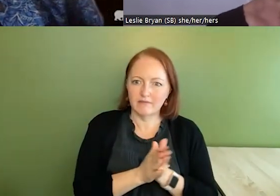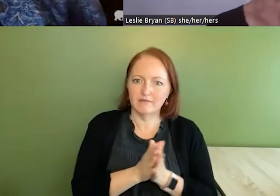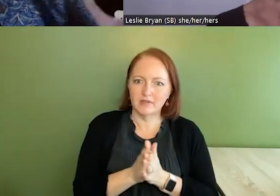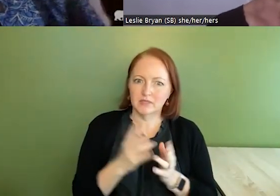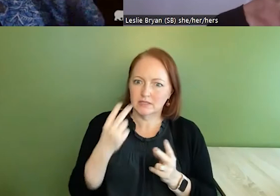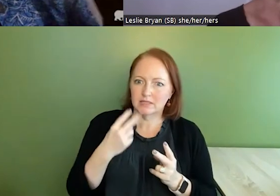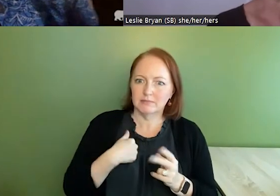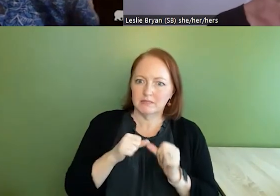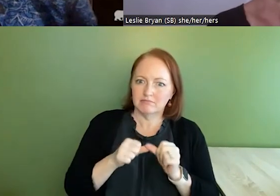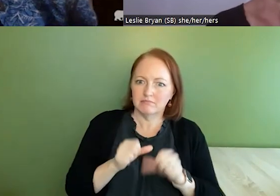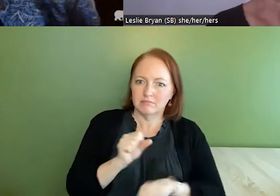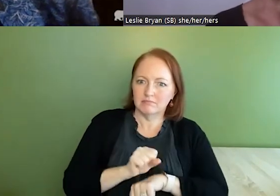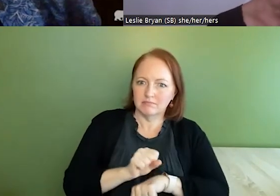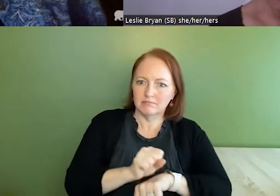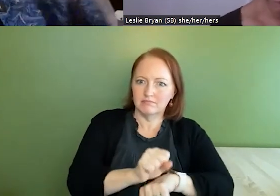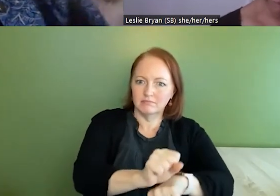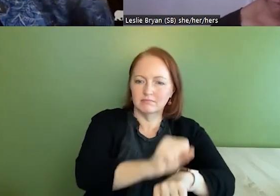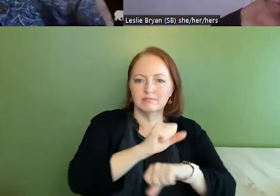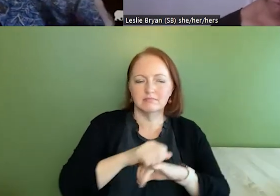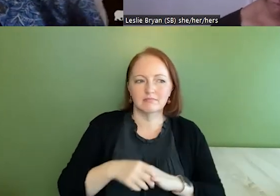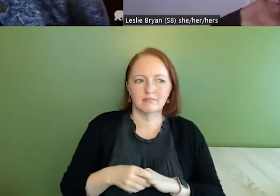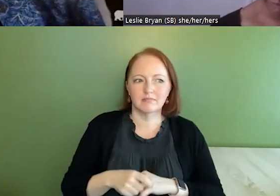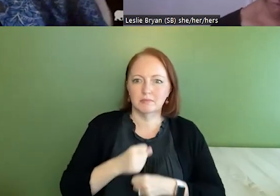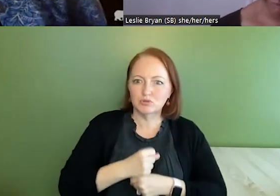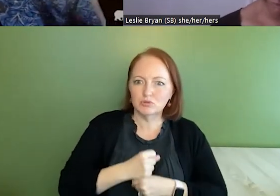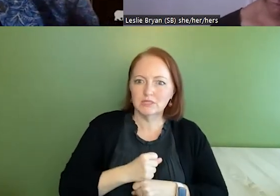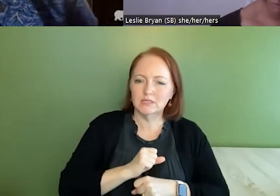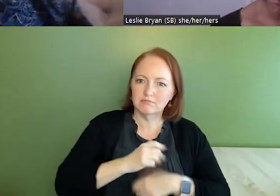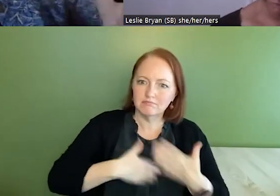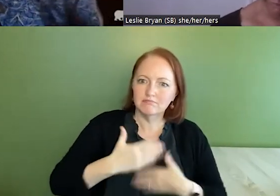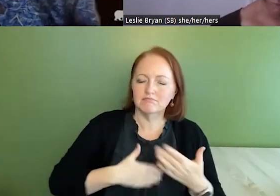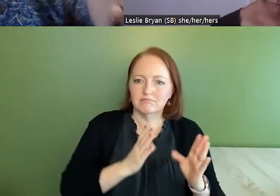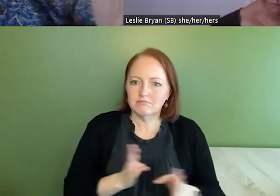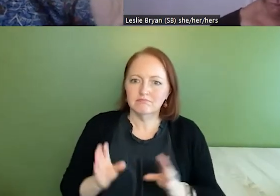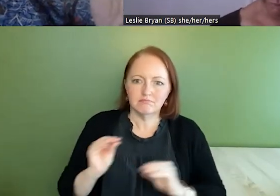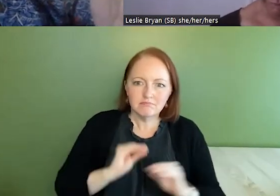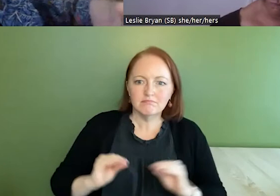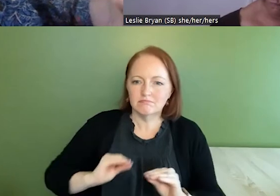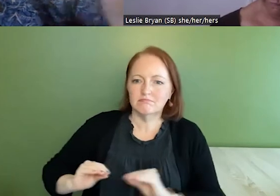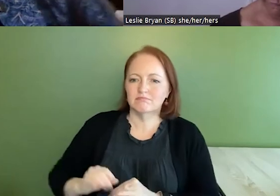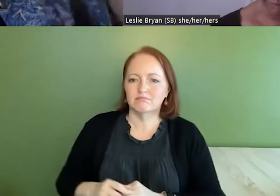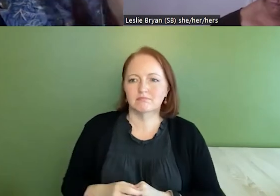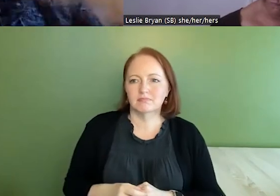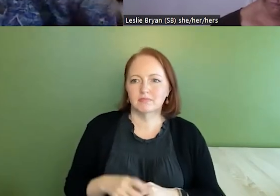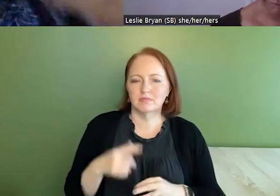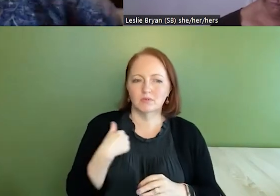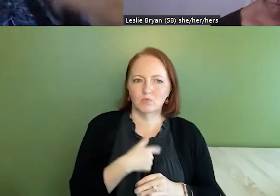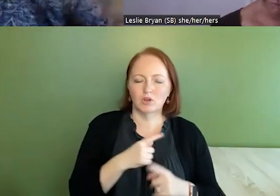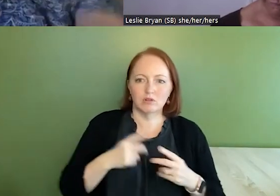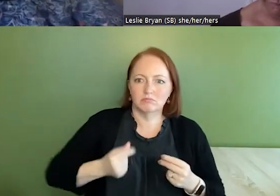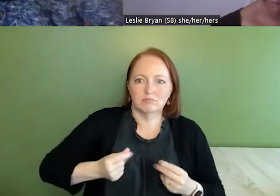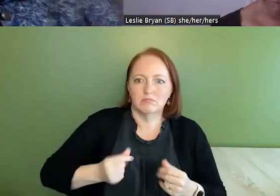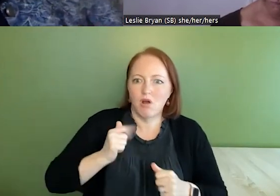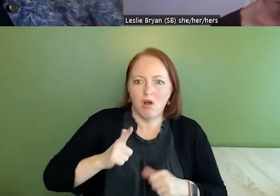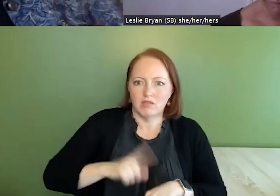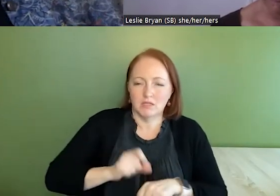as constantly working, to constantly producing, constantly organizing, whatever it may be, we have to be at it all the